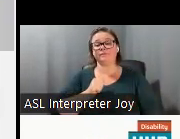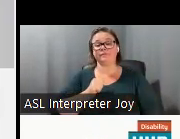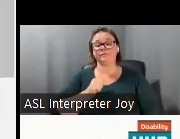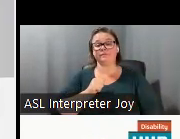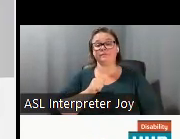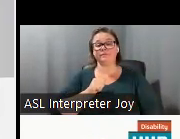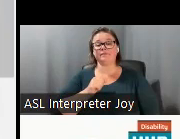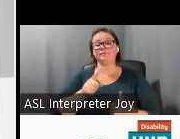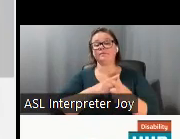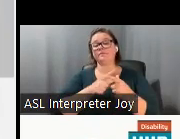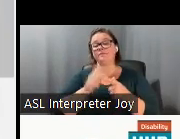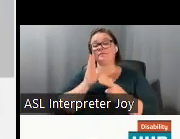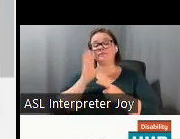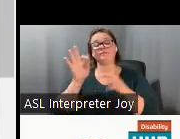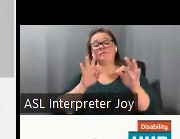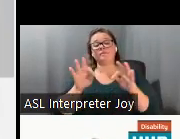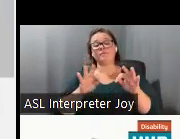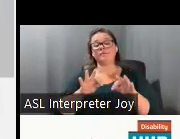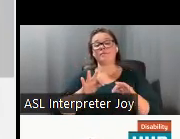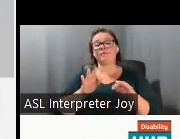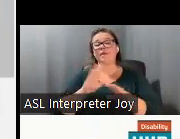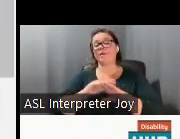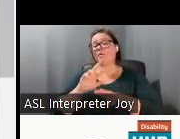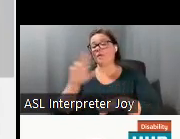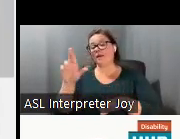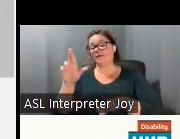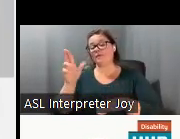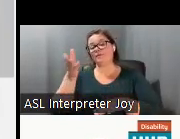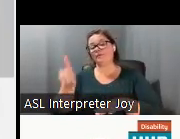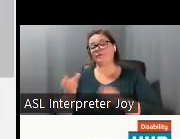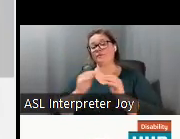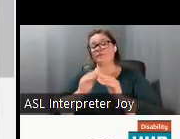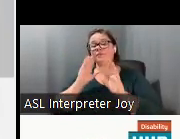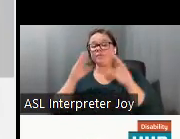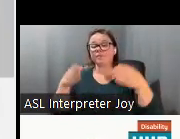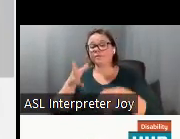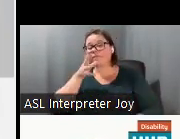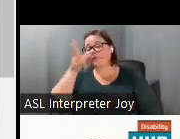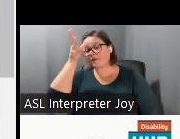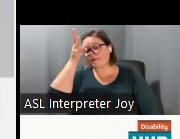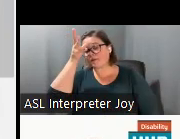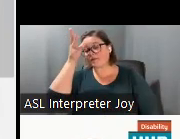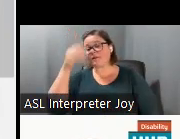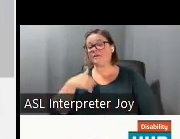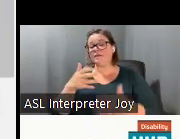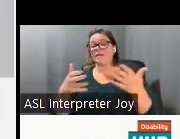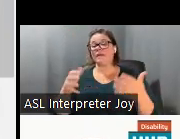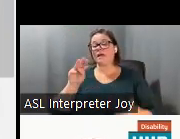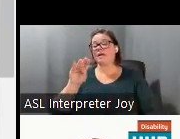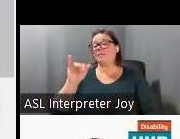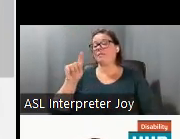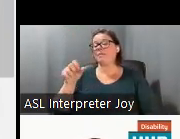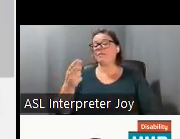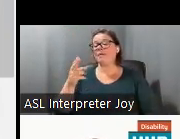And then I'm going to talk about the ones on the right now. This is more geared towards the parent focus. There's a lot of myth bustings about